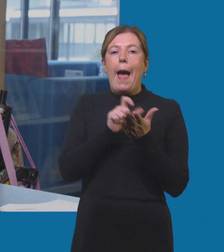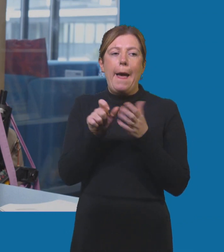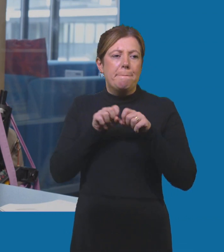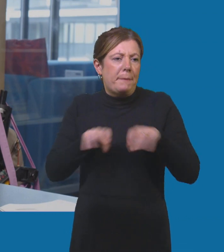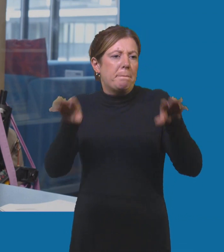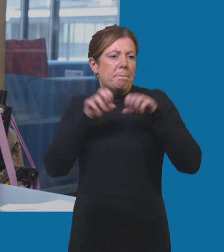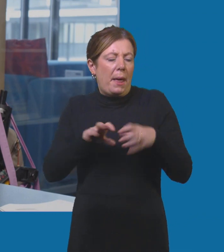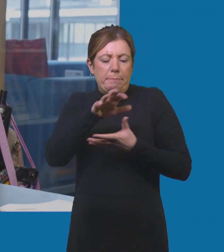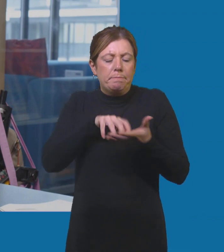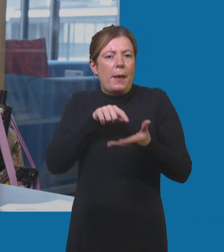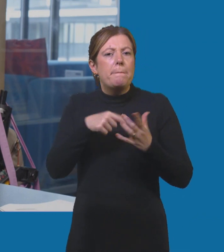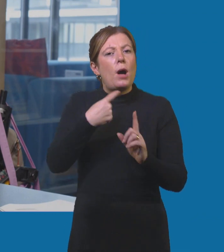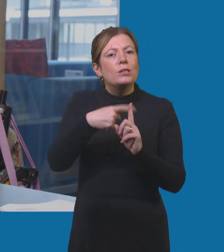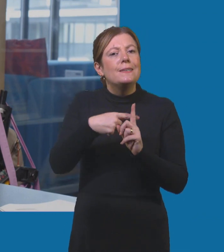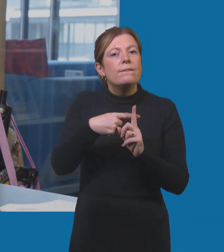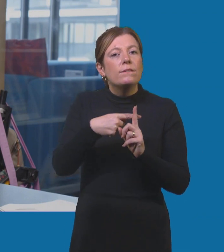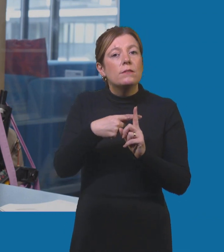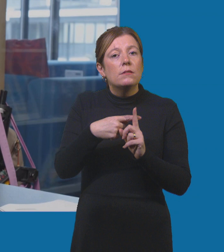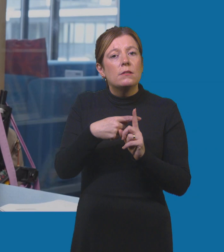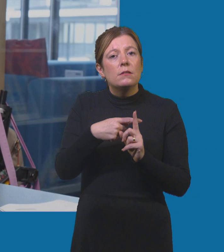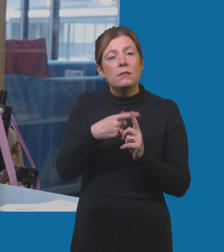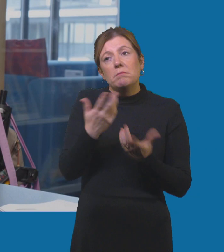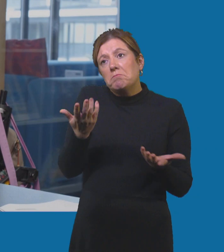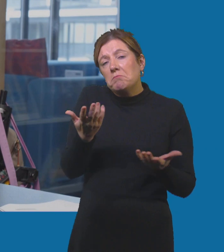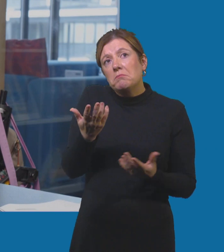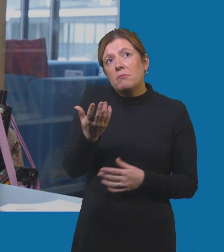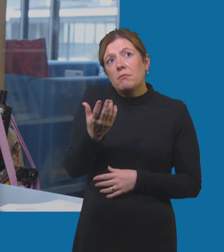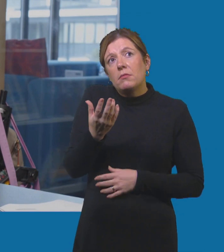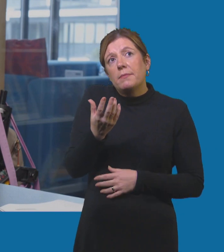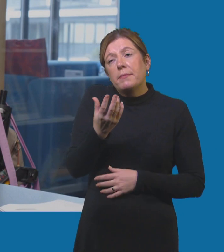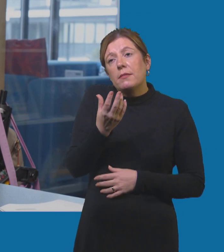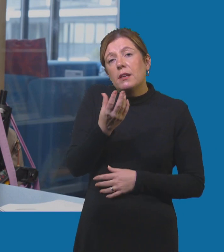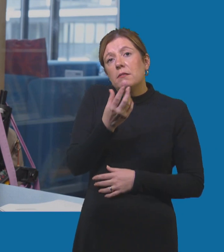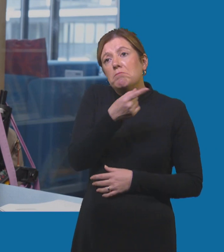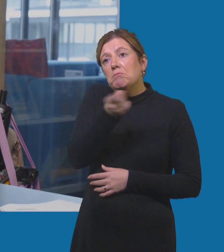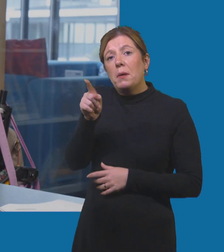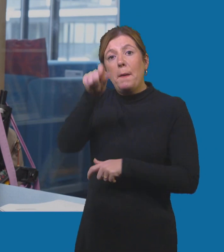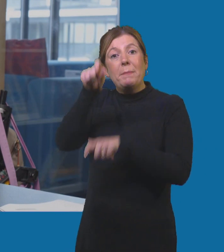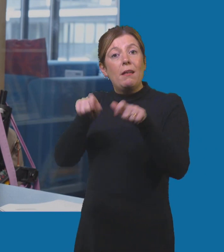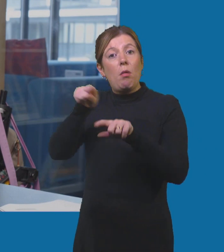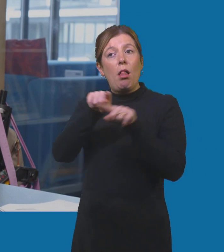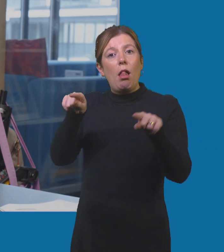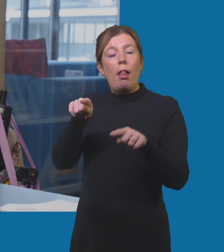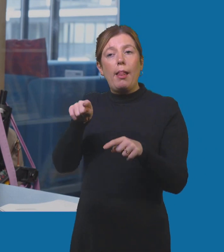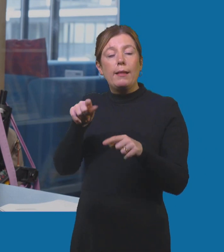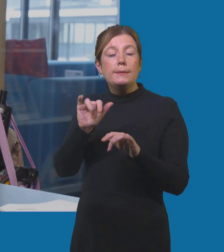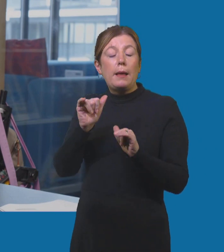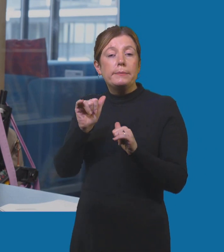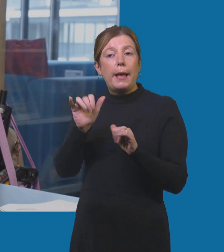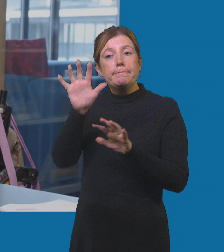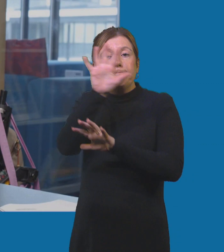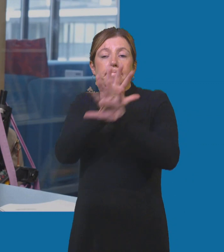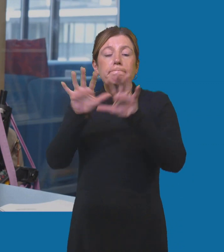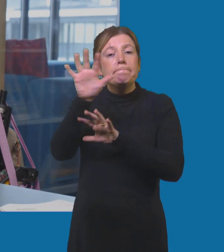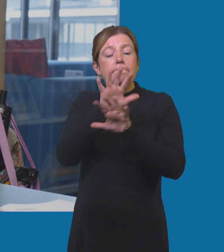do you get that balance? Because, you know, people, like you said, people aren't always in a position to see the light in the